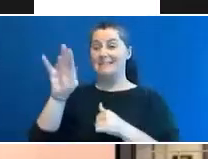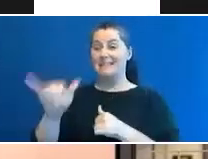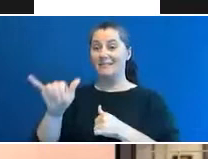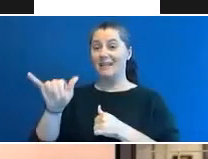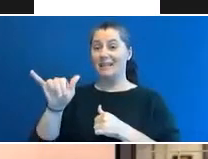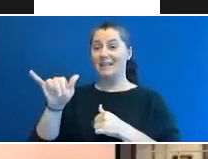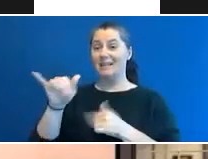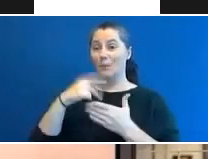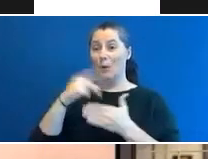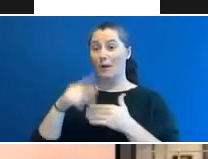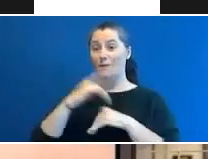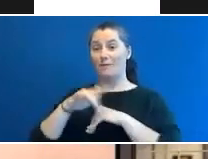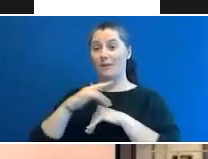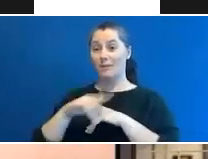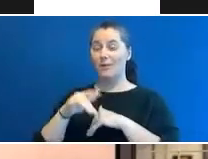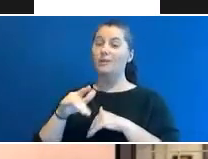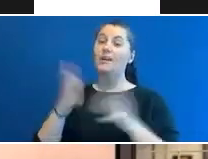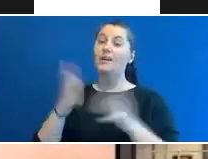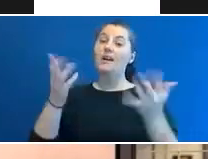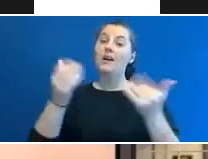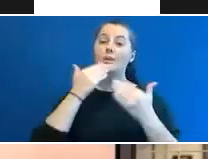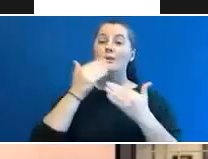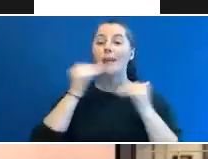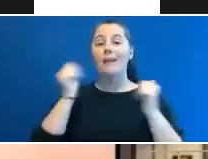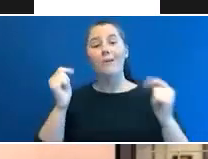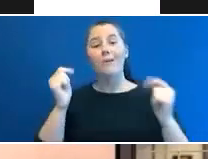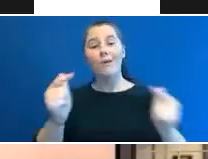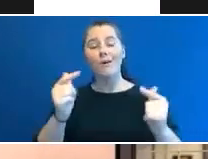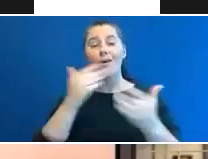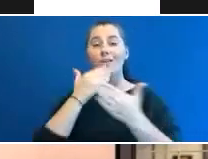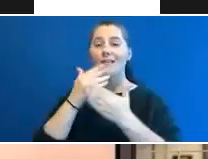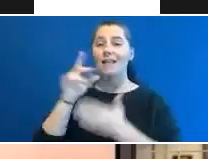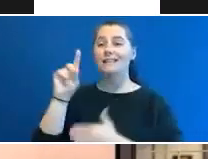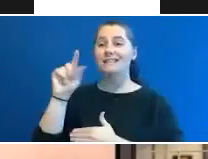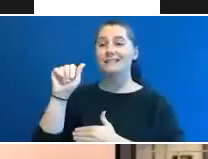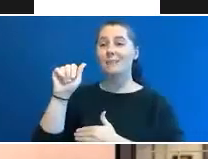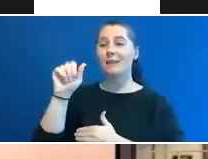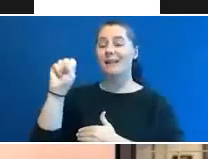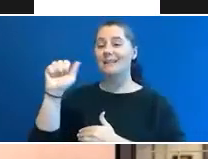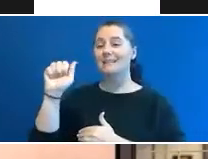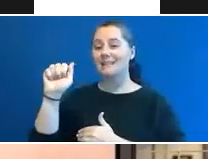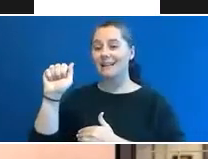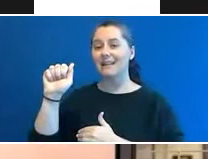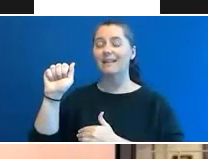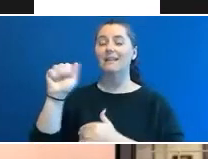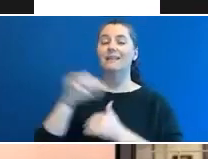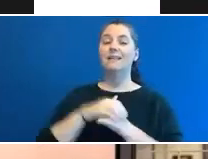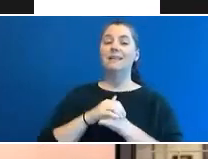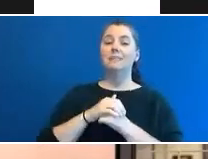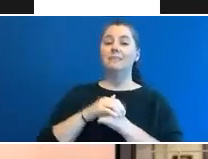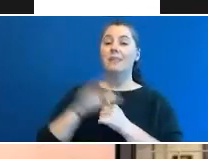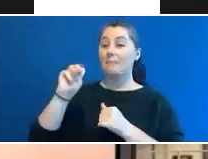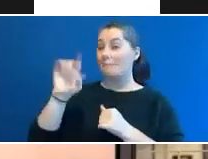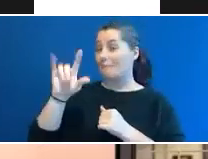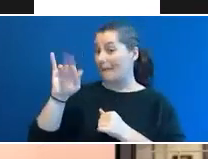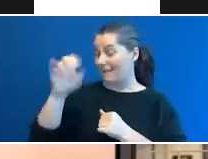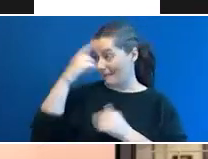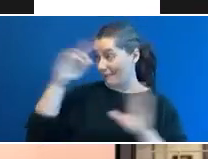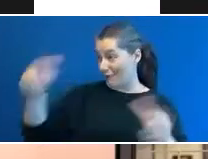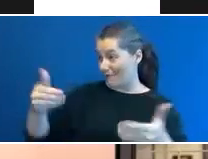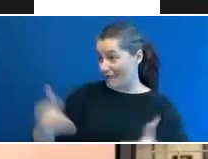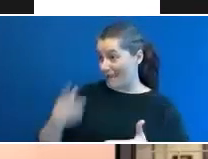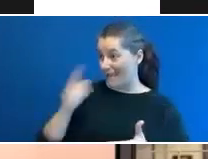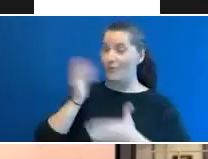you. So we just want to thank everyone. We want to thank Disability SA and Melanie for inviting us to share